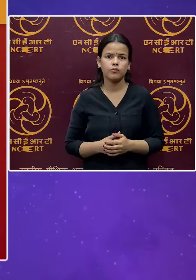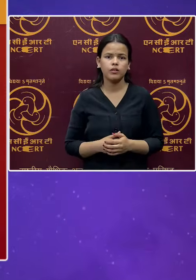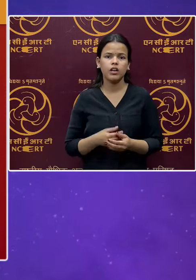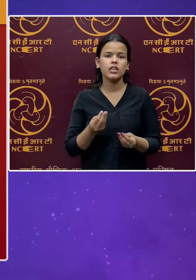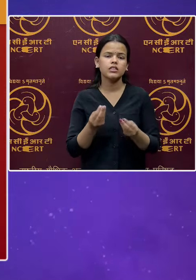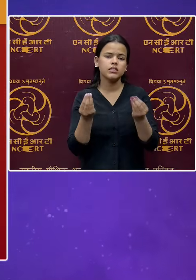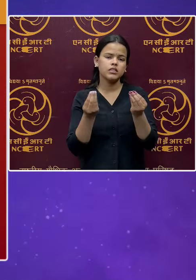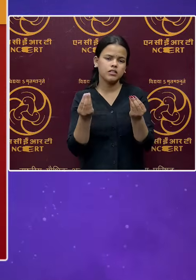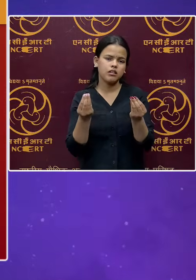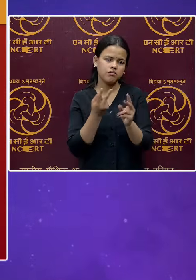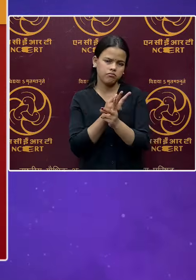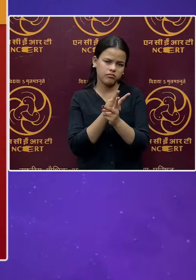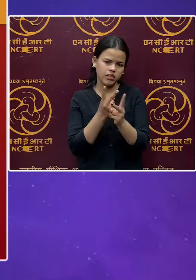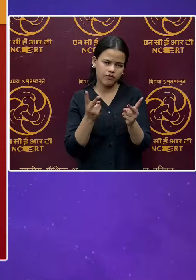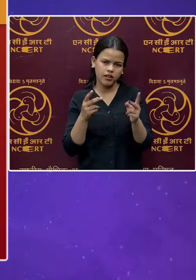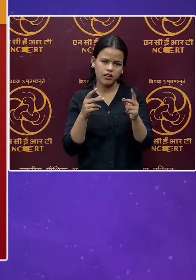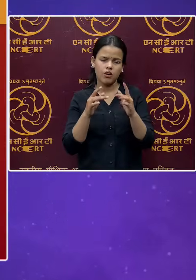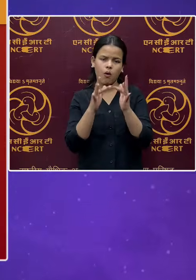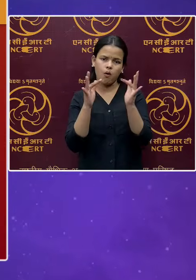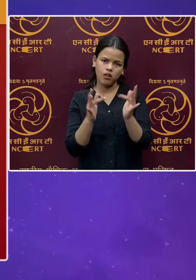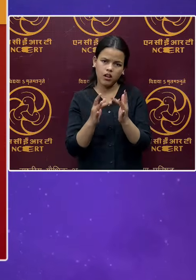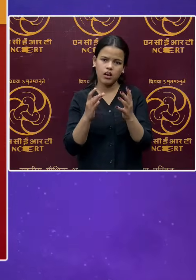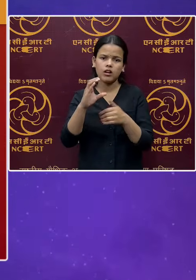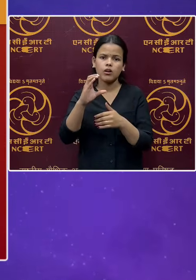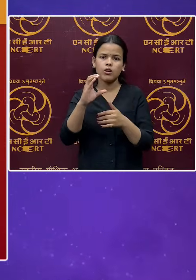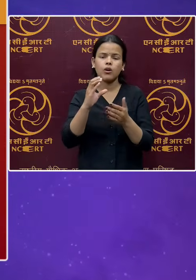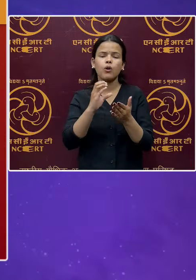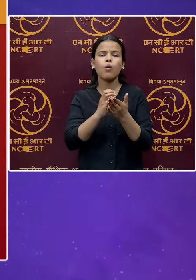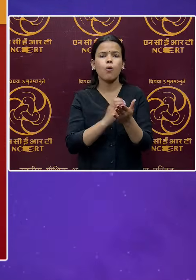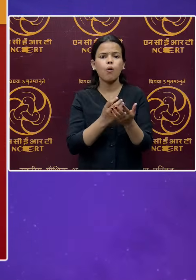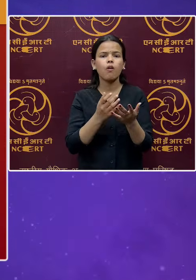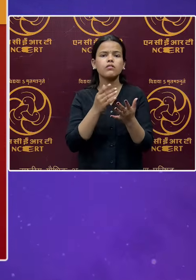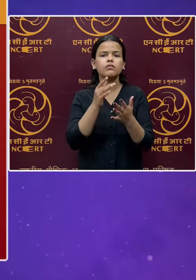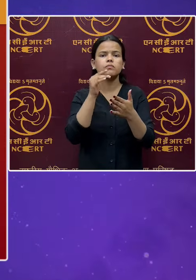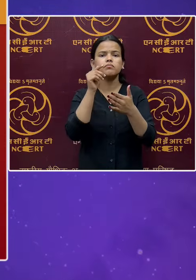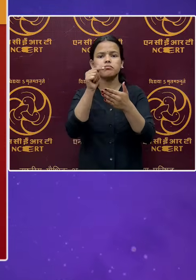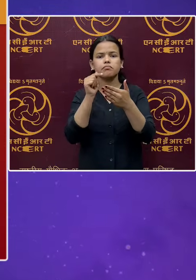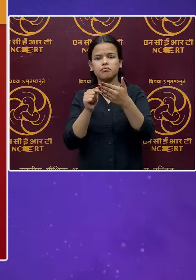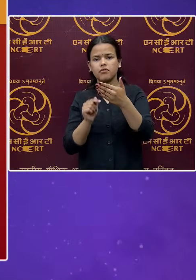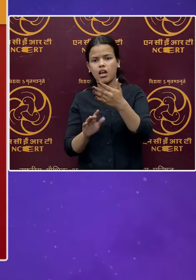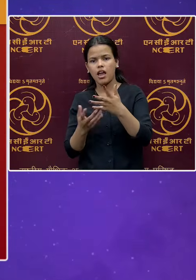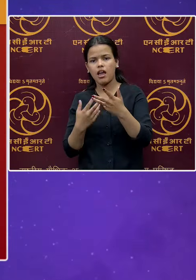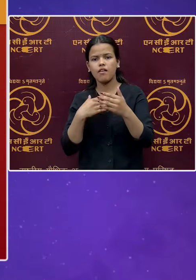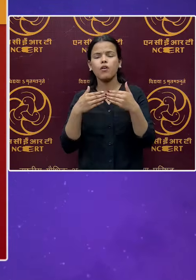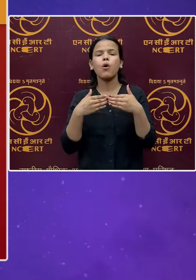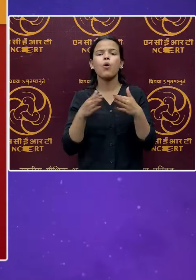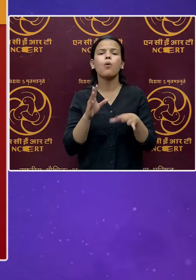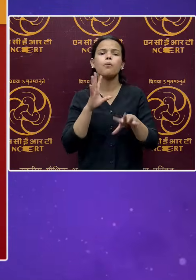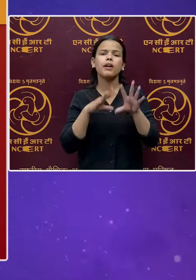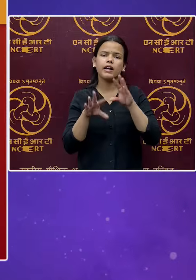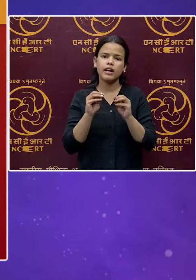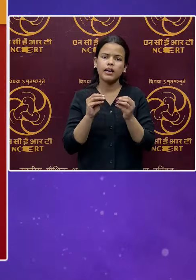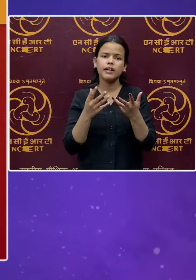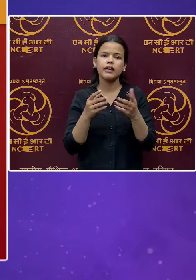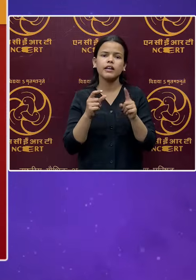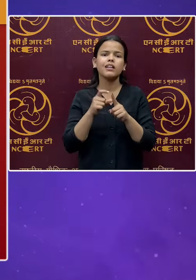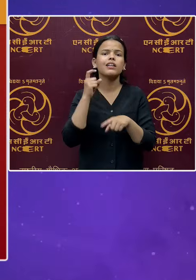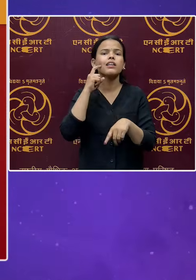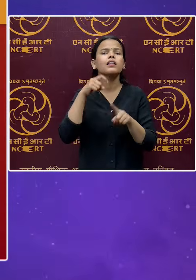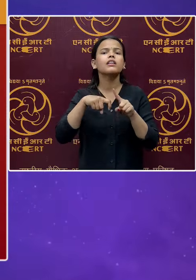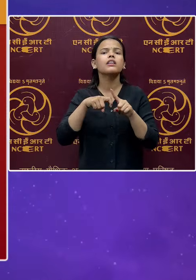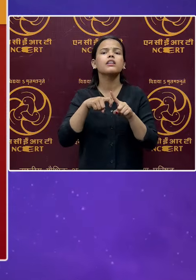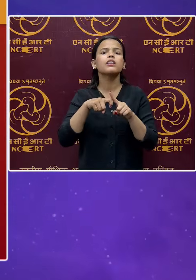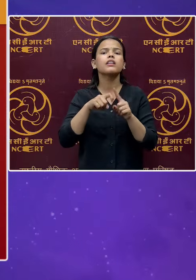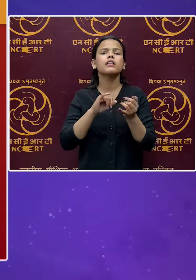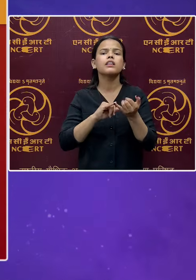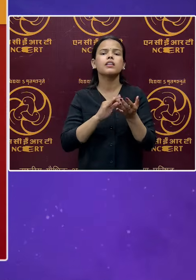some different online course platforms. Coursera, Comments, Open Learning, Swayam, DIKSHA. These are Indian